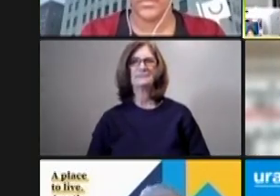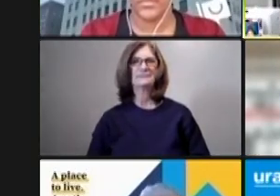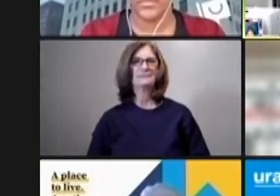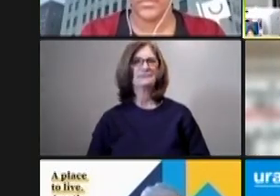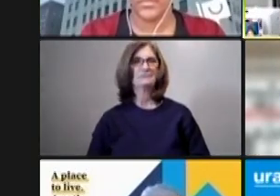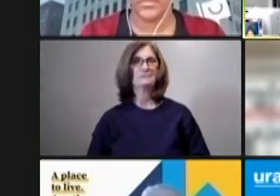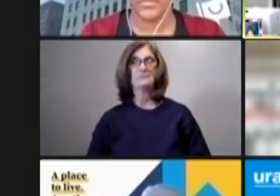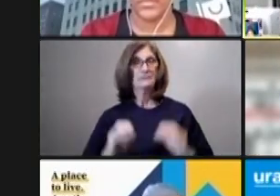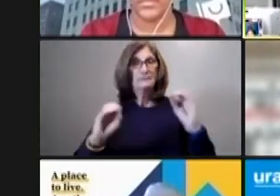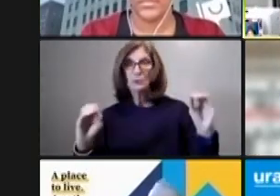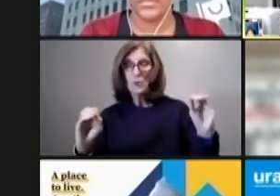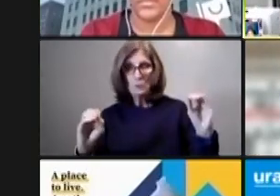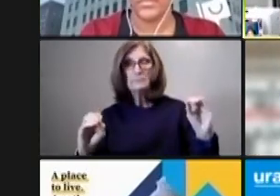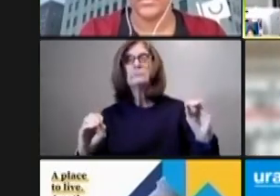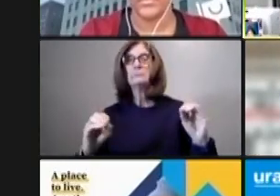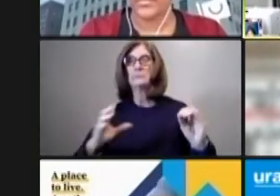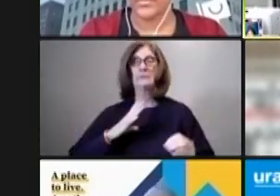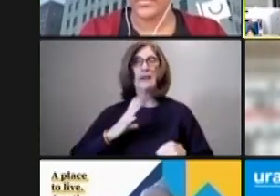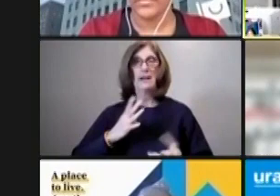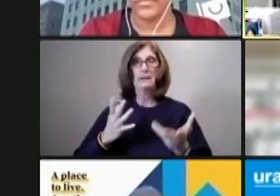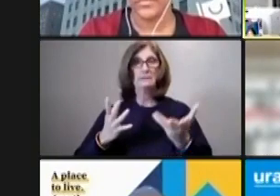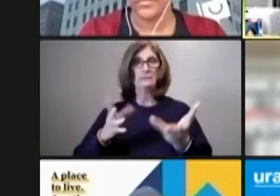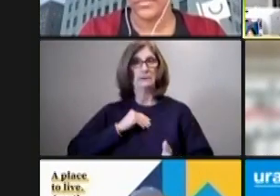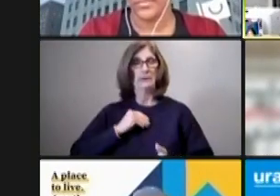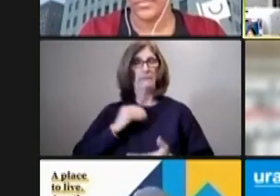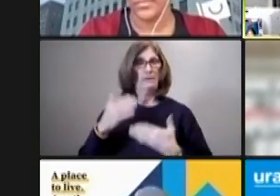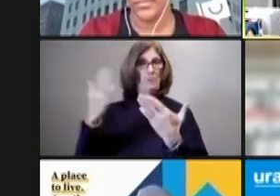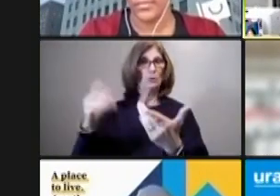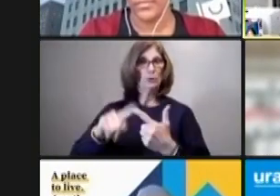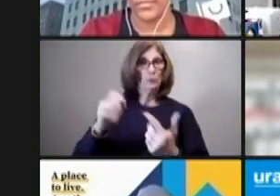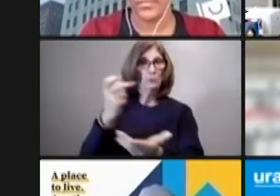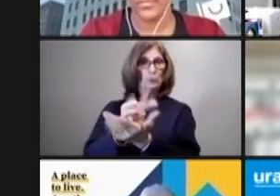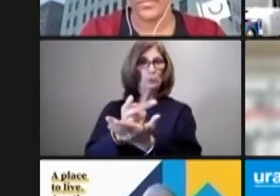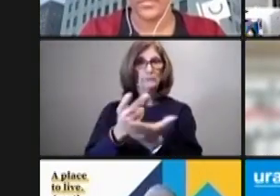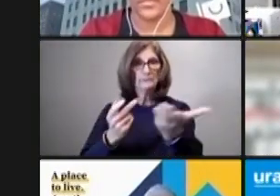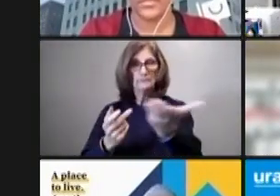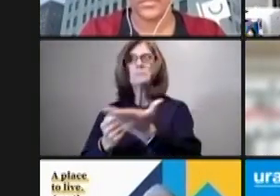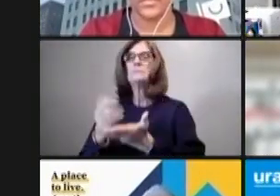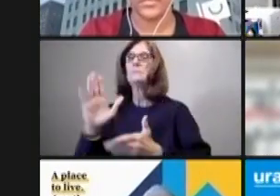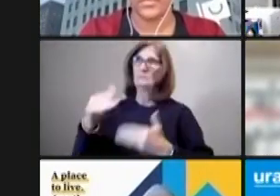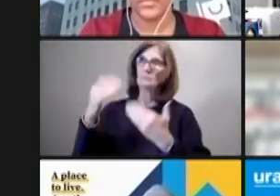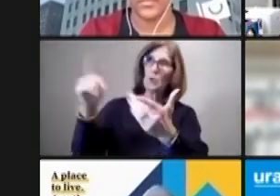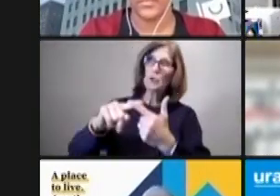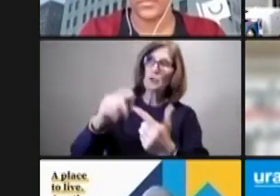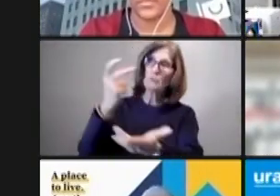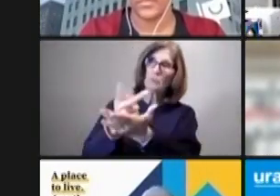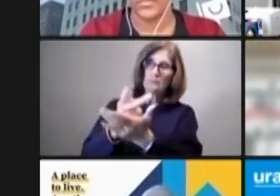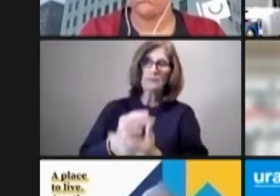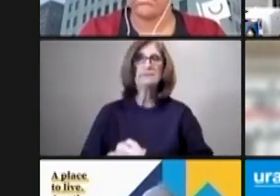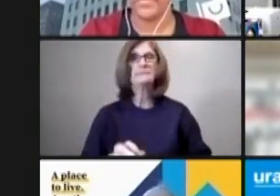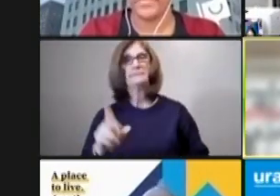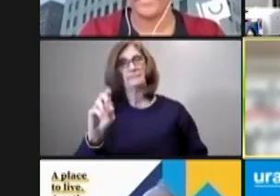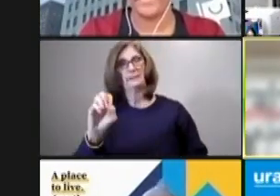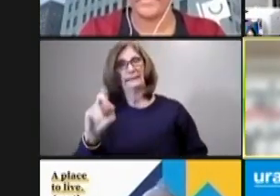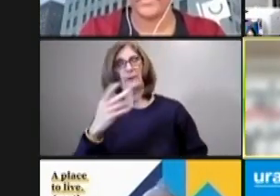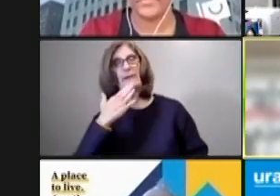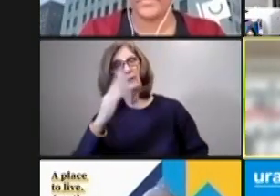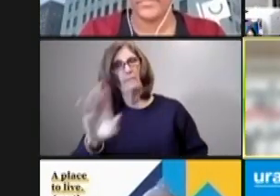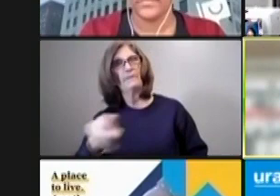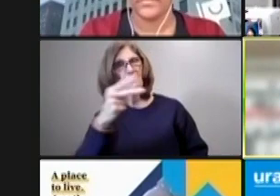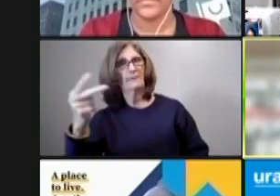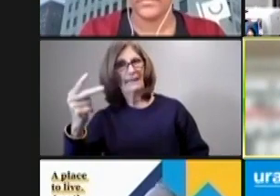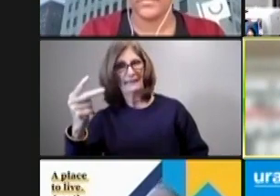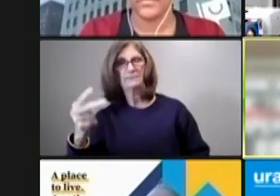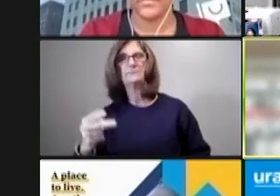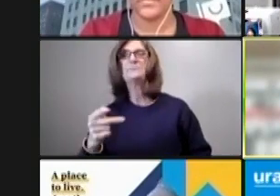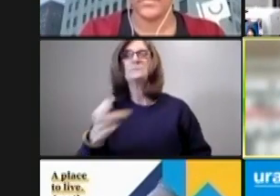If not, I'll entertain a motion to approve the minutes. Motion to approve. Thank you, Derek. Second. All